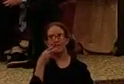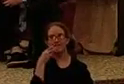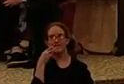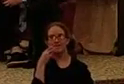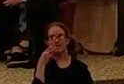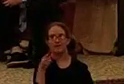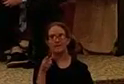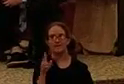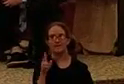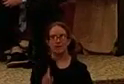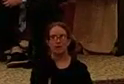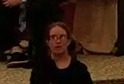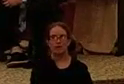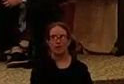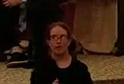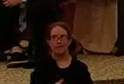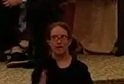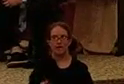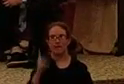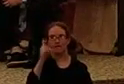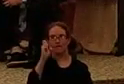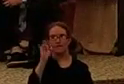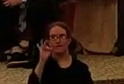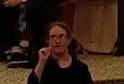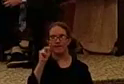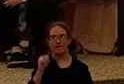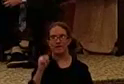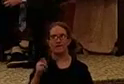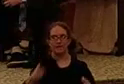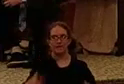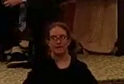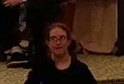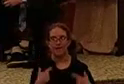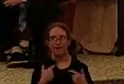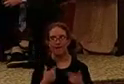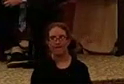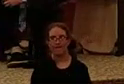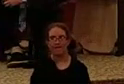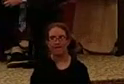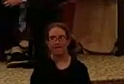cigarettes, walking away from the things that defined his life.